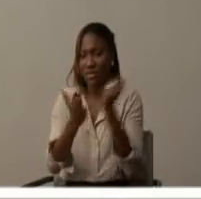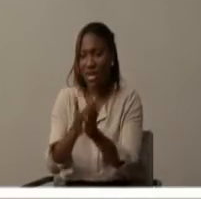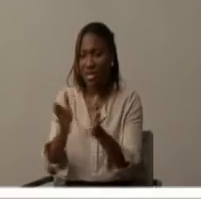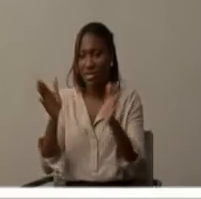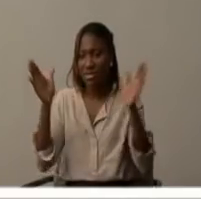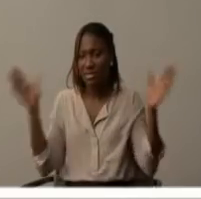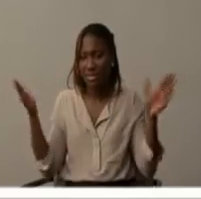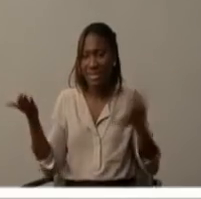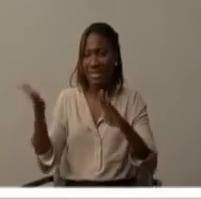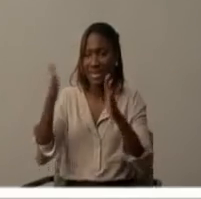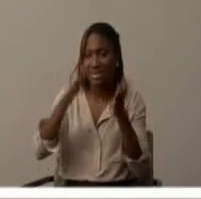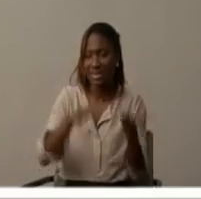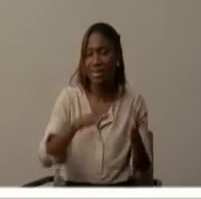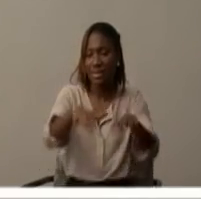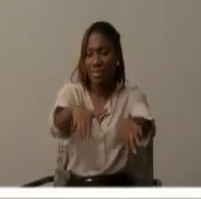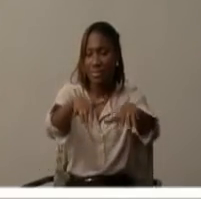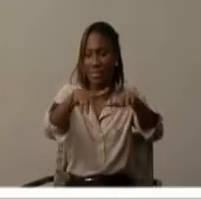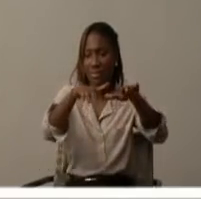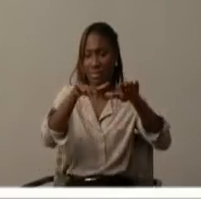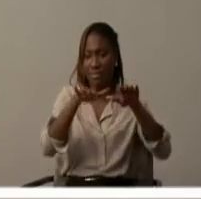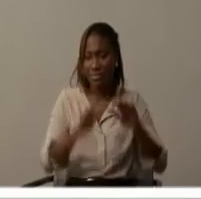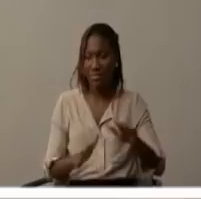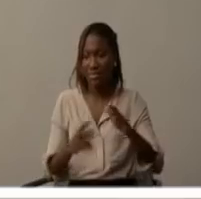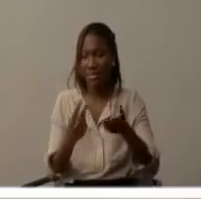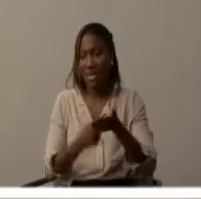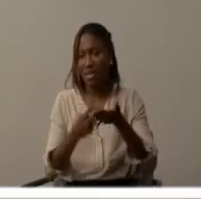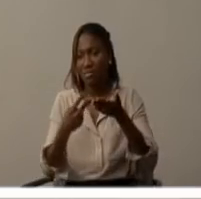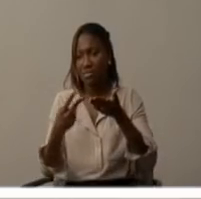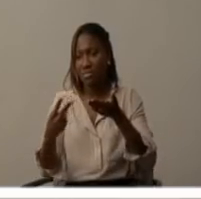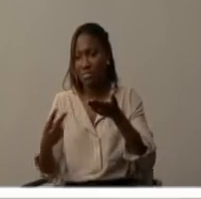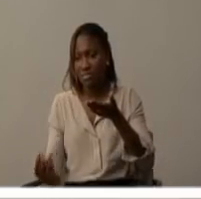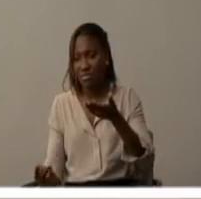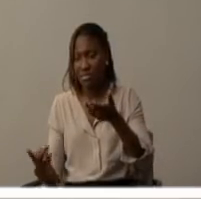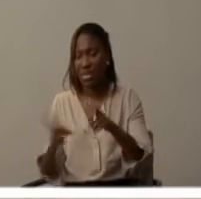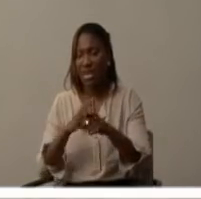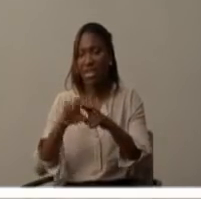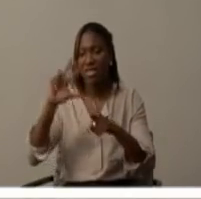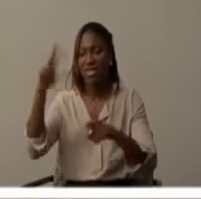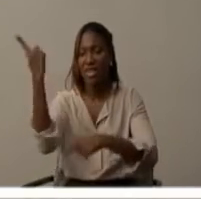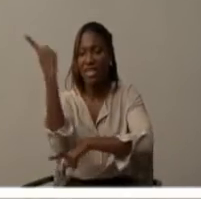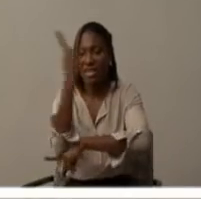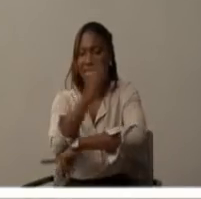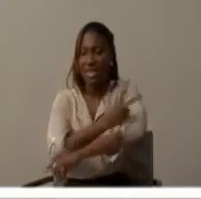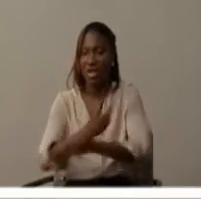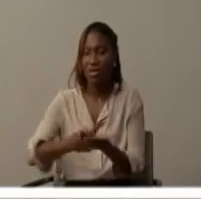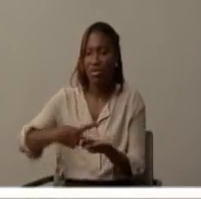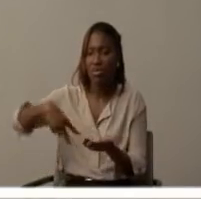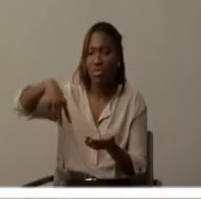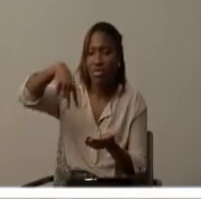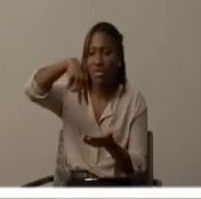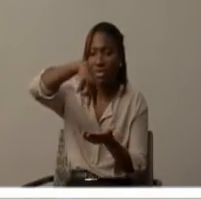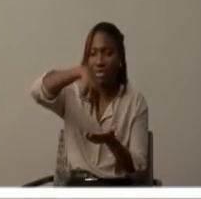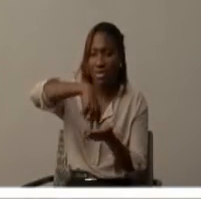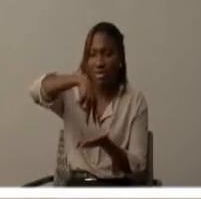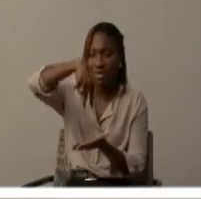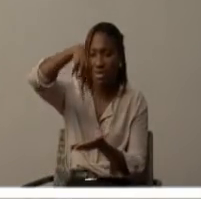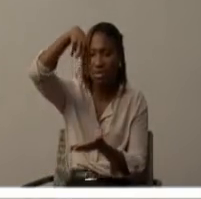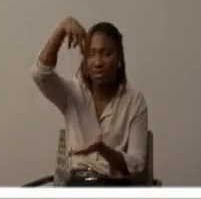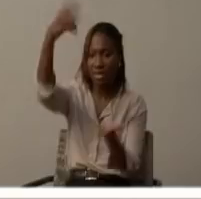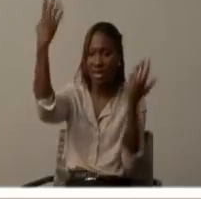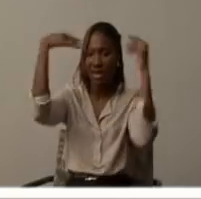crucified, died, and was buried. He descended into hell. On the third day he rose again from the dead. He ascended